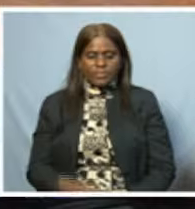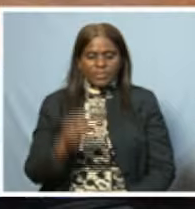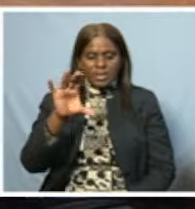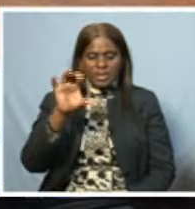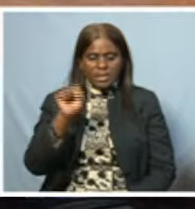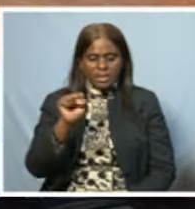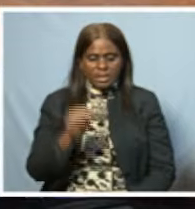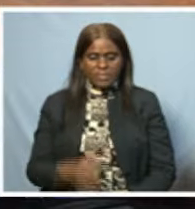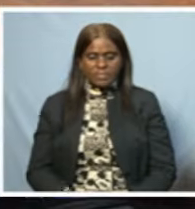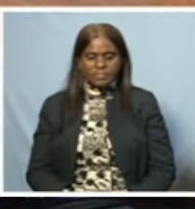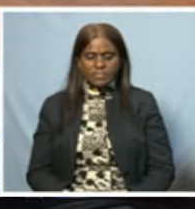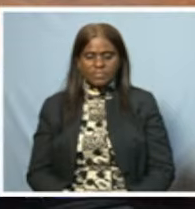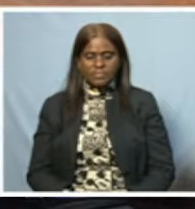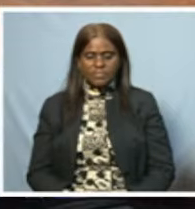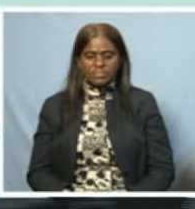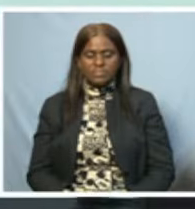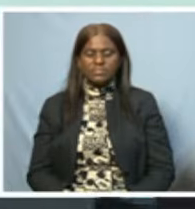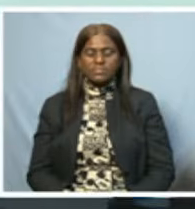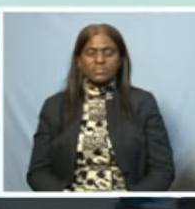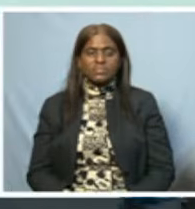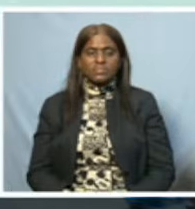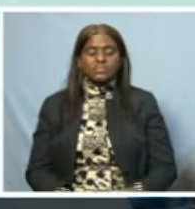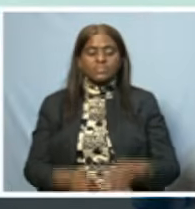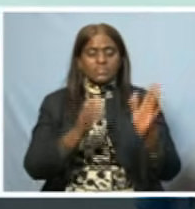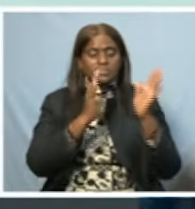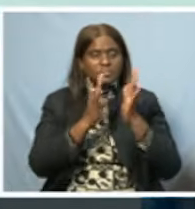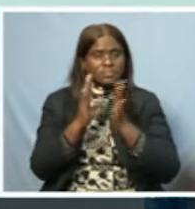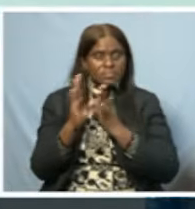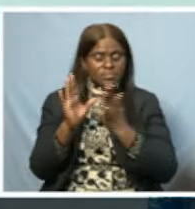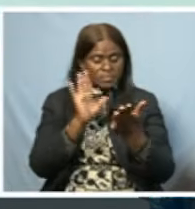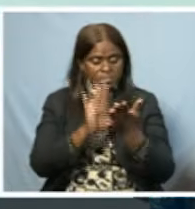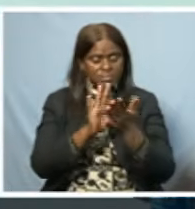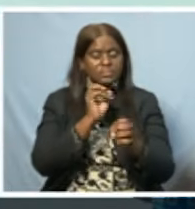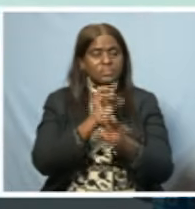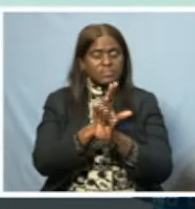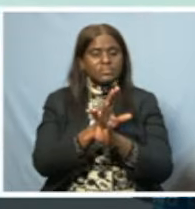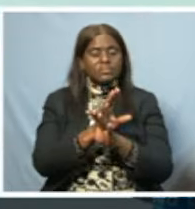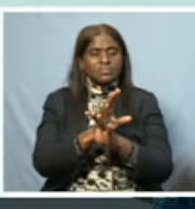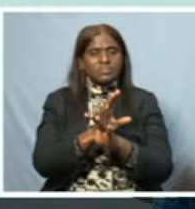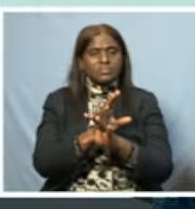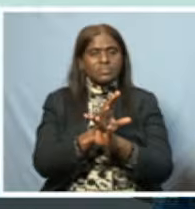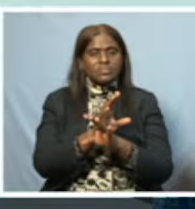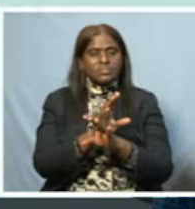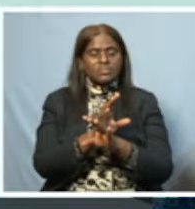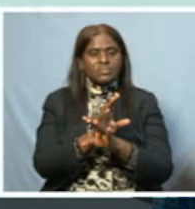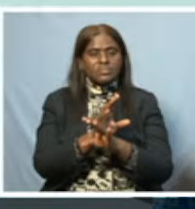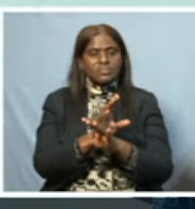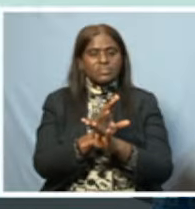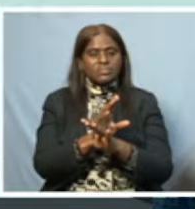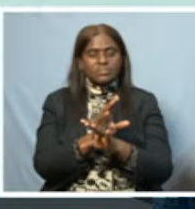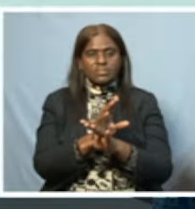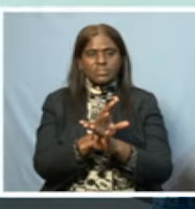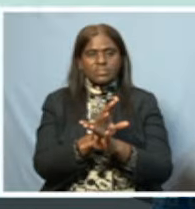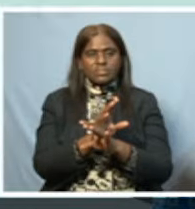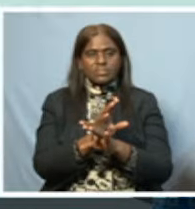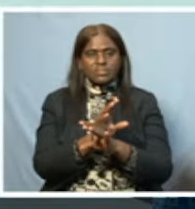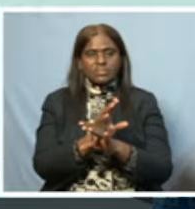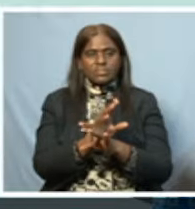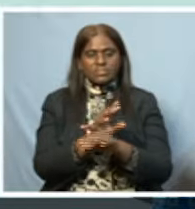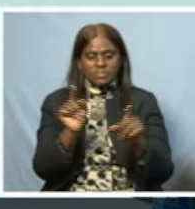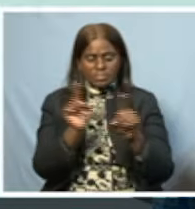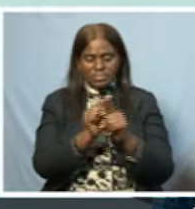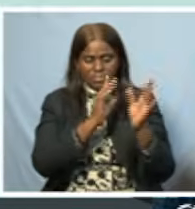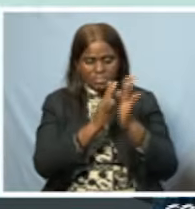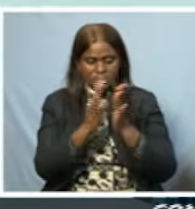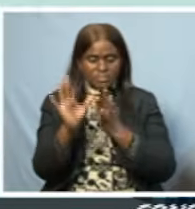CS? The plan is available because the plan